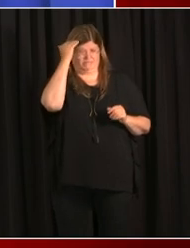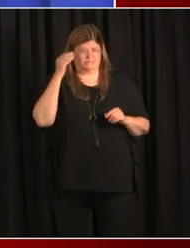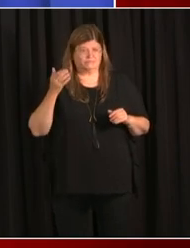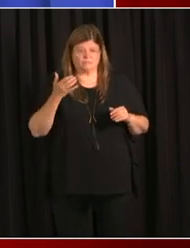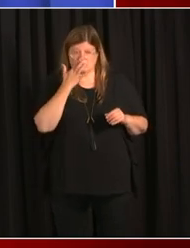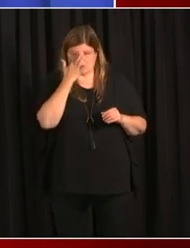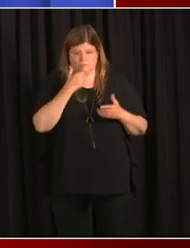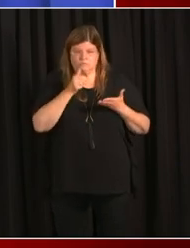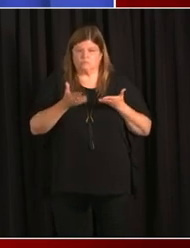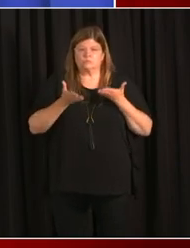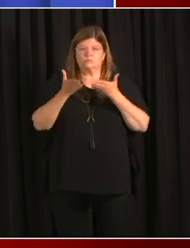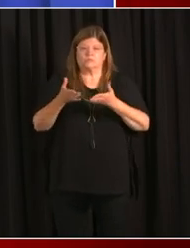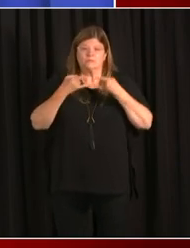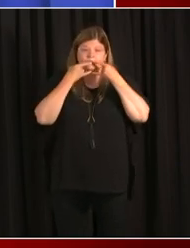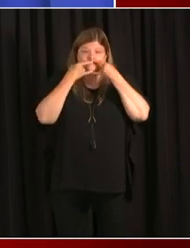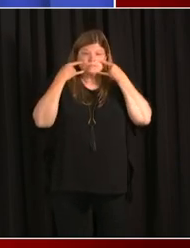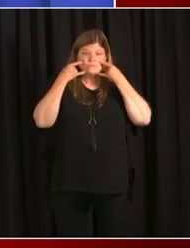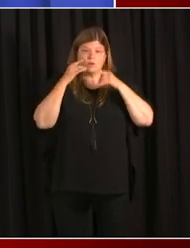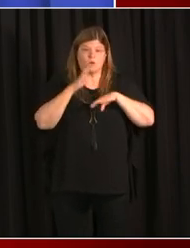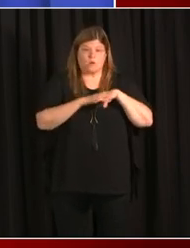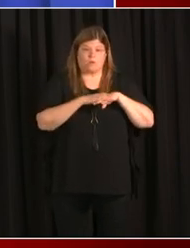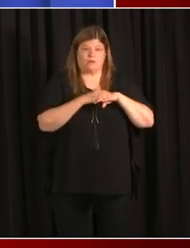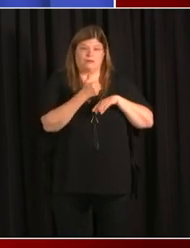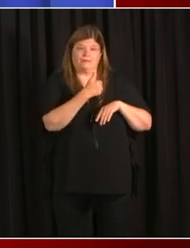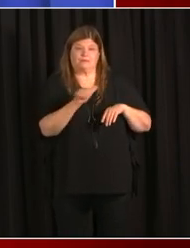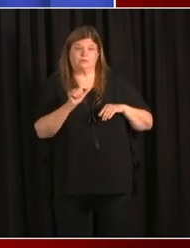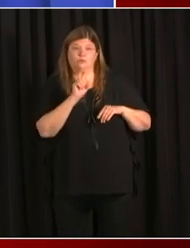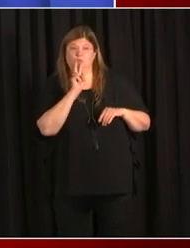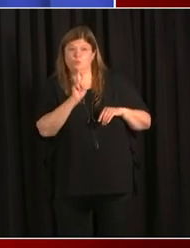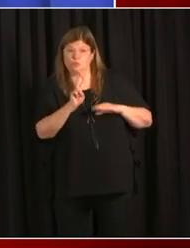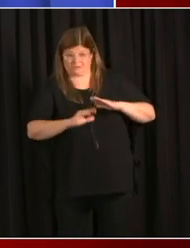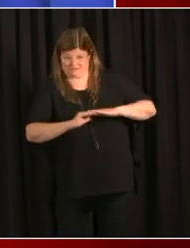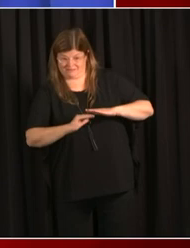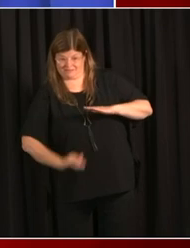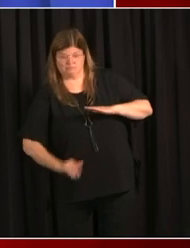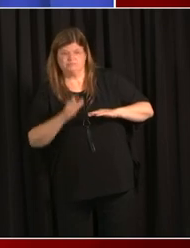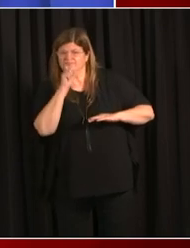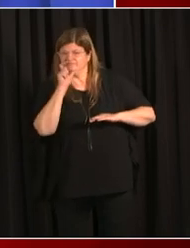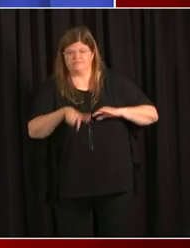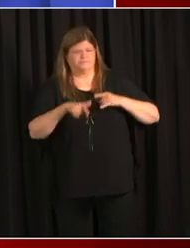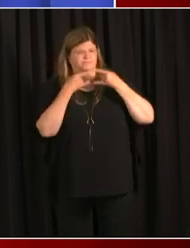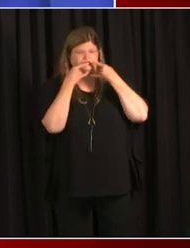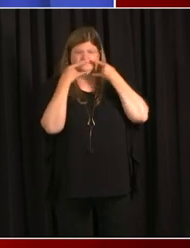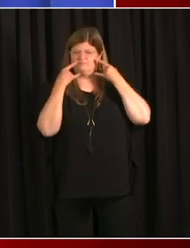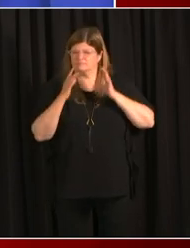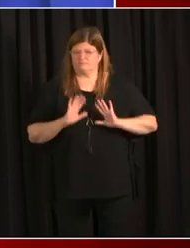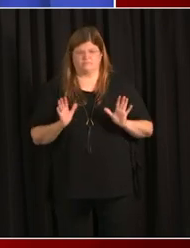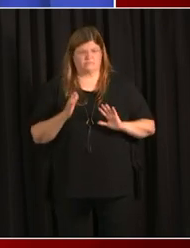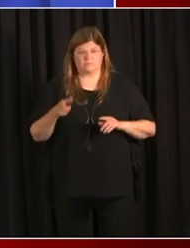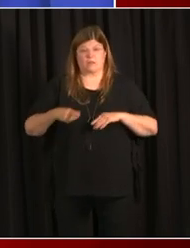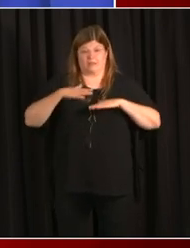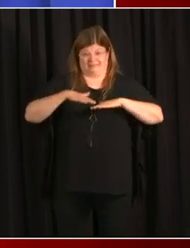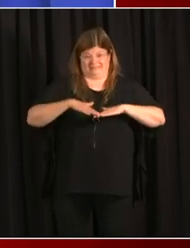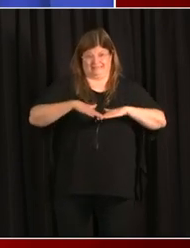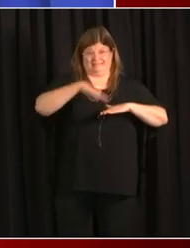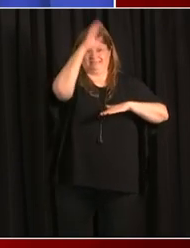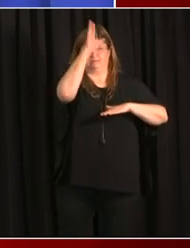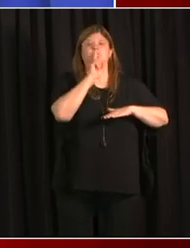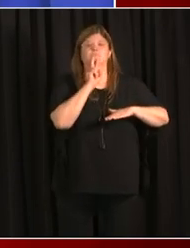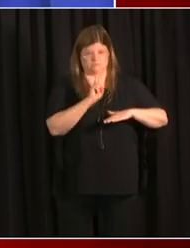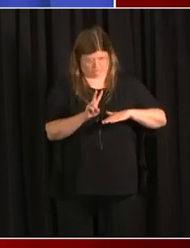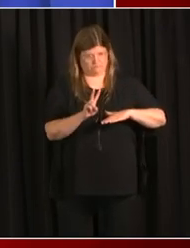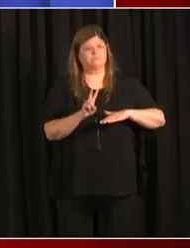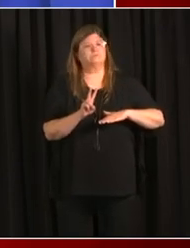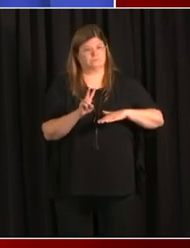don't recommend putting masks on anyone who is less than 2 years of age. And even for those who are older than 2, there may